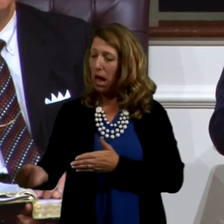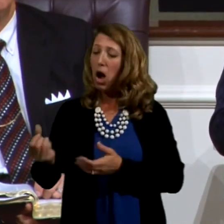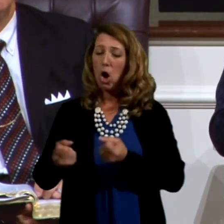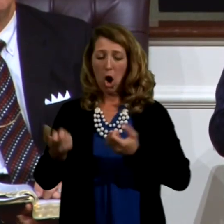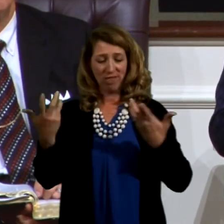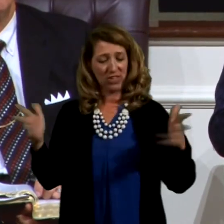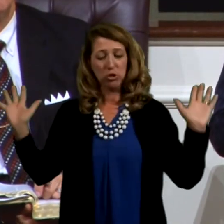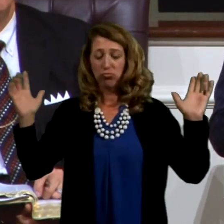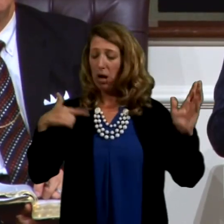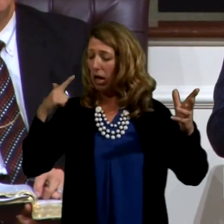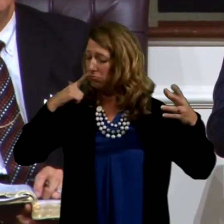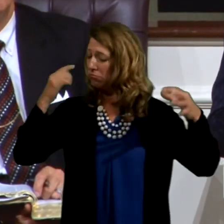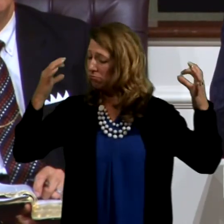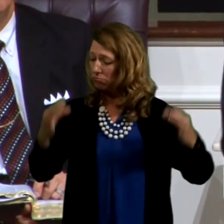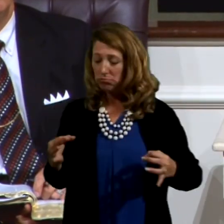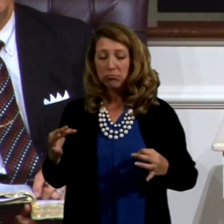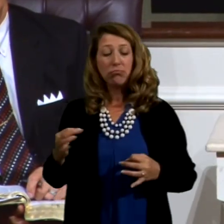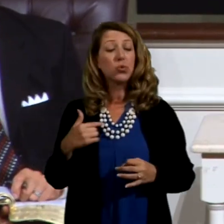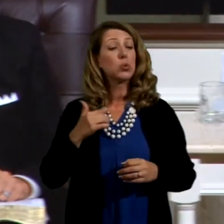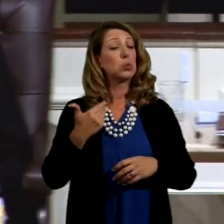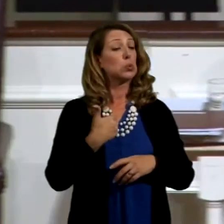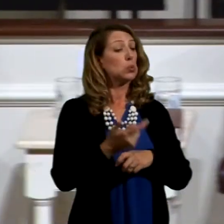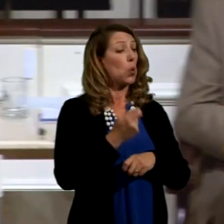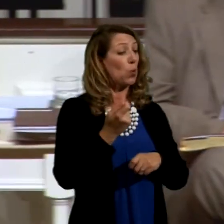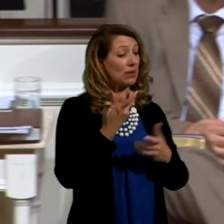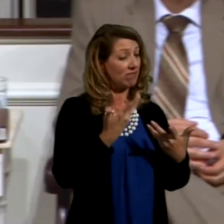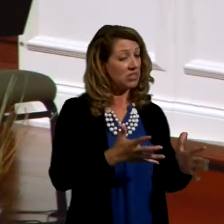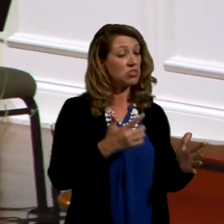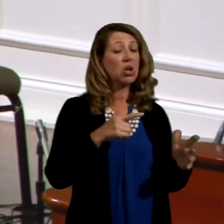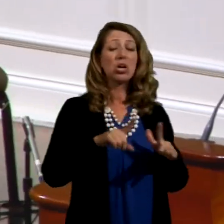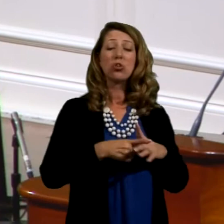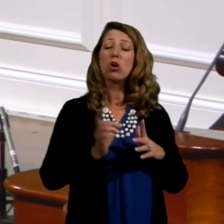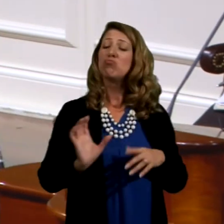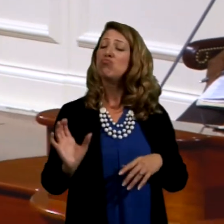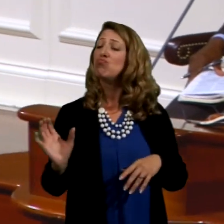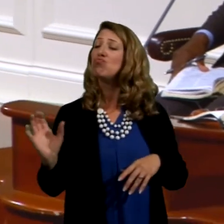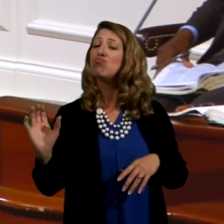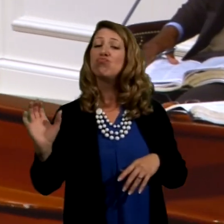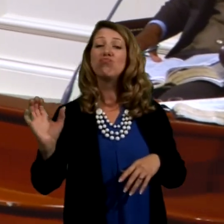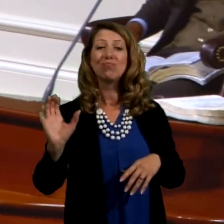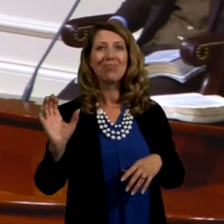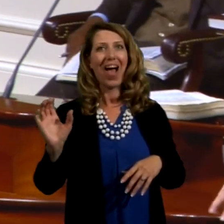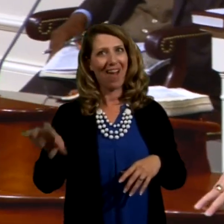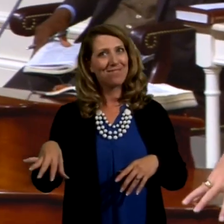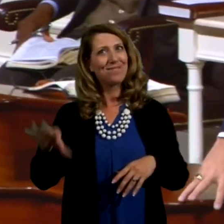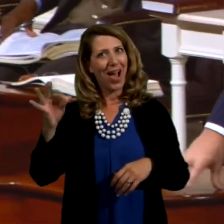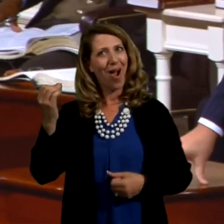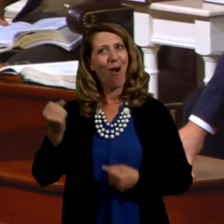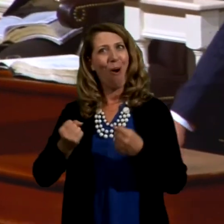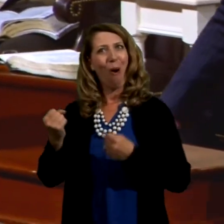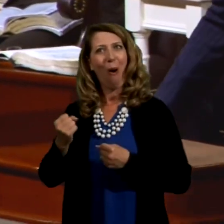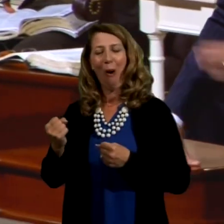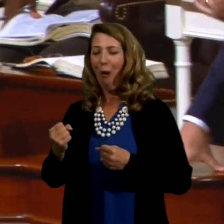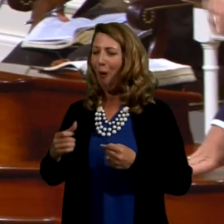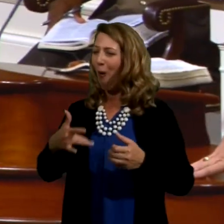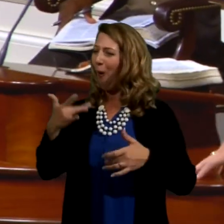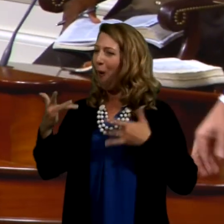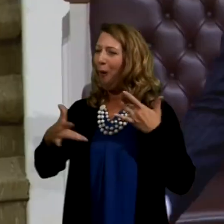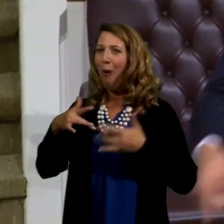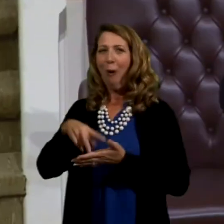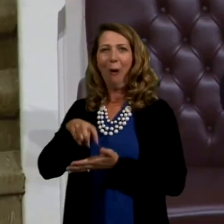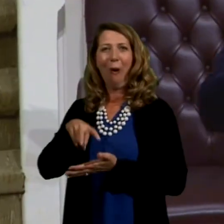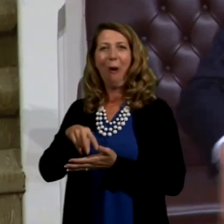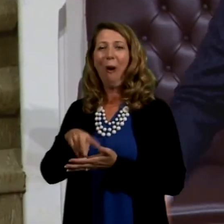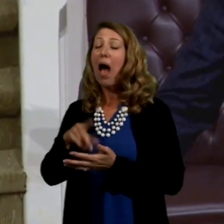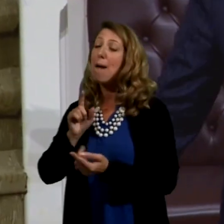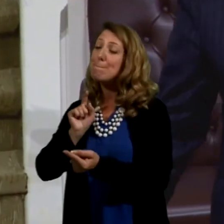I don't care. And I started looking, after I went soul winning and doing things, I started looking for a car. I found a car. Oh, I was so excited. I met the owner. I